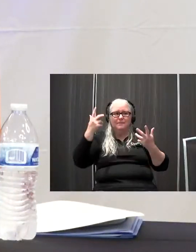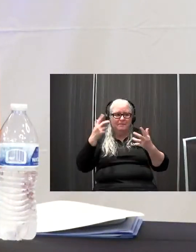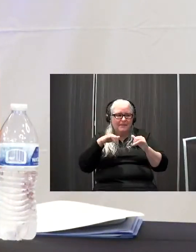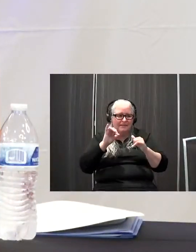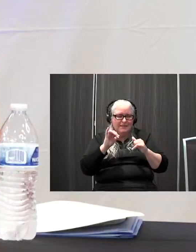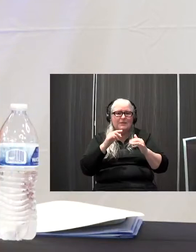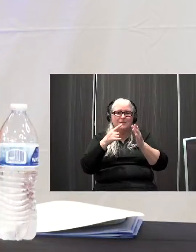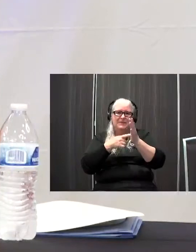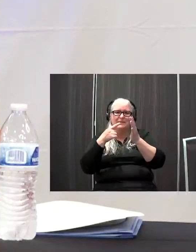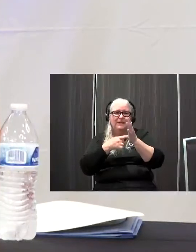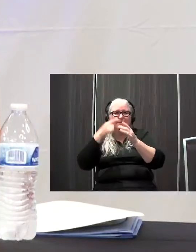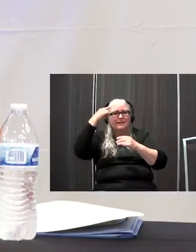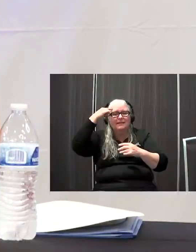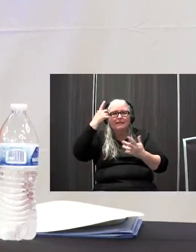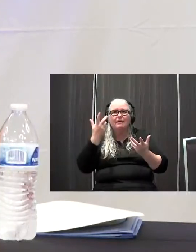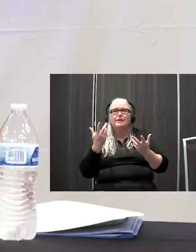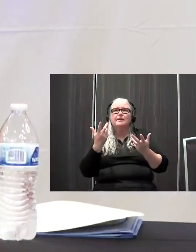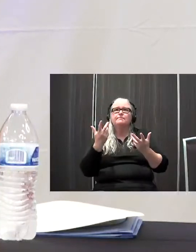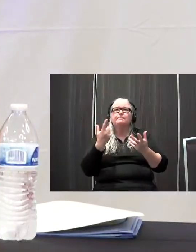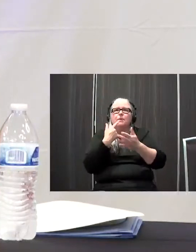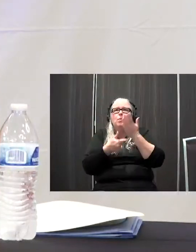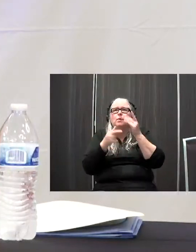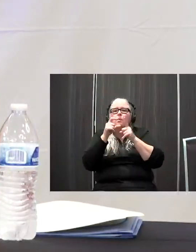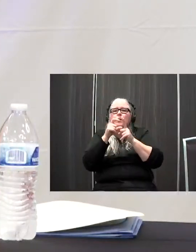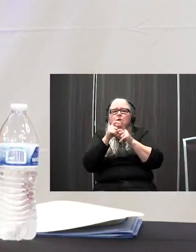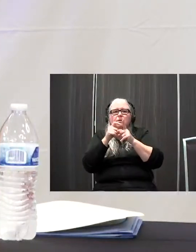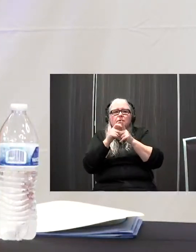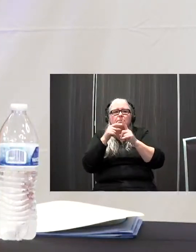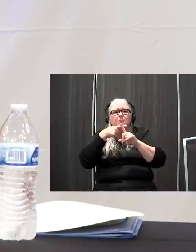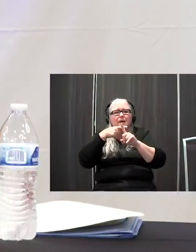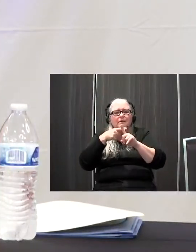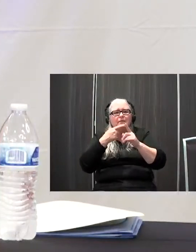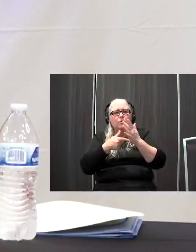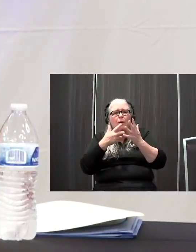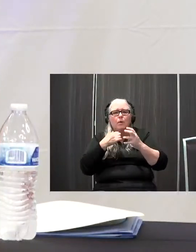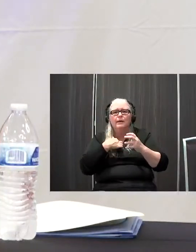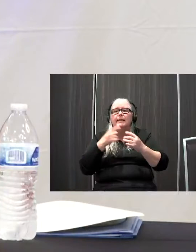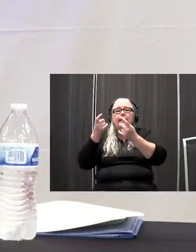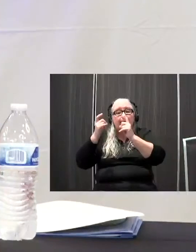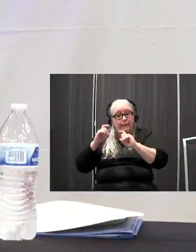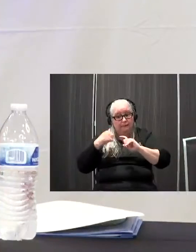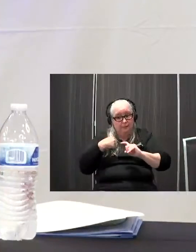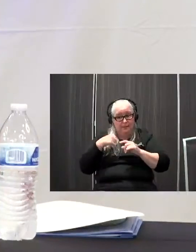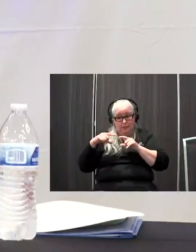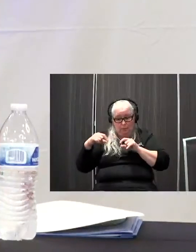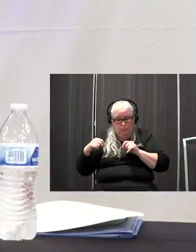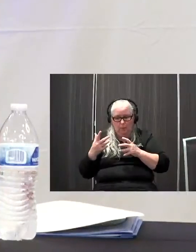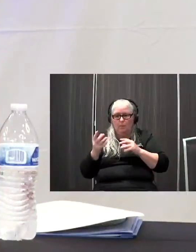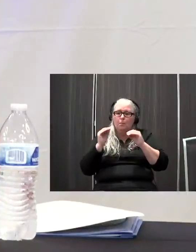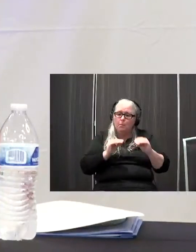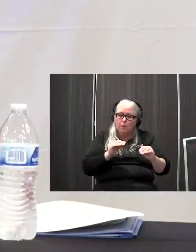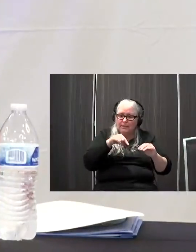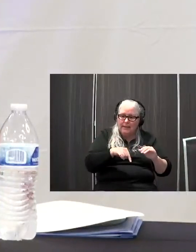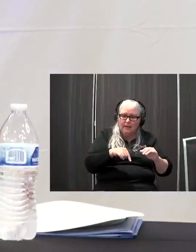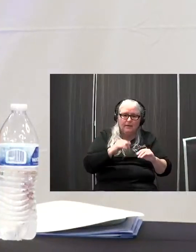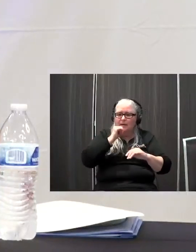do, to word it in what I want. Like, give me the remote, put the remote down, rather than stop, don't.